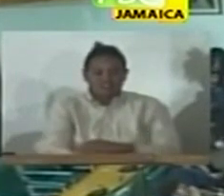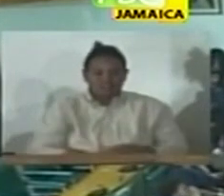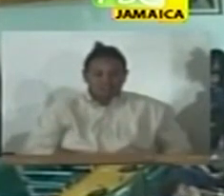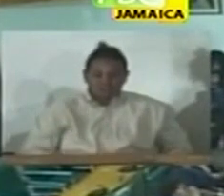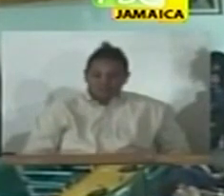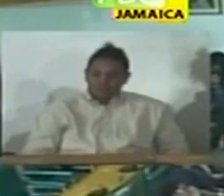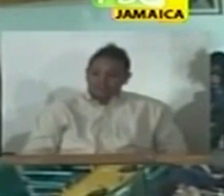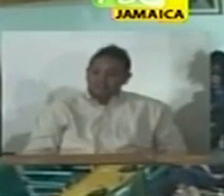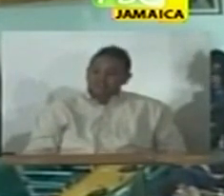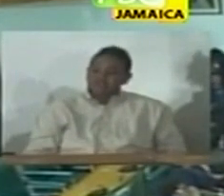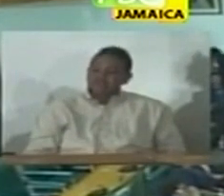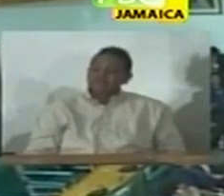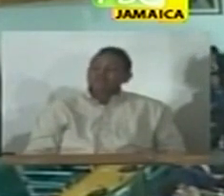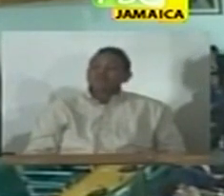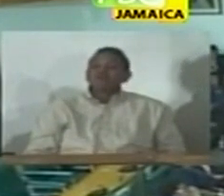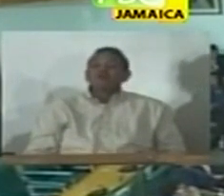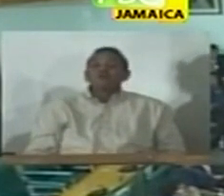down.